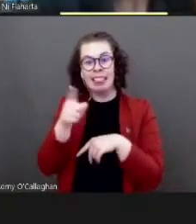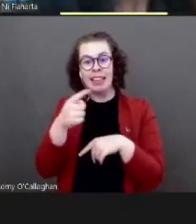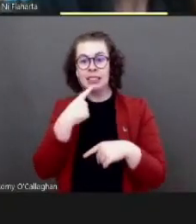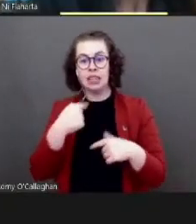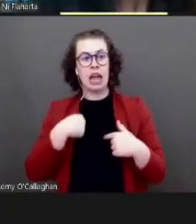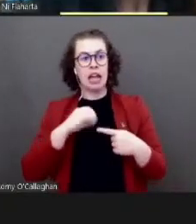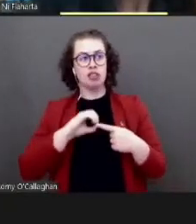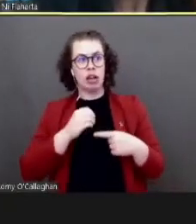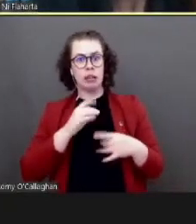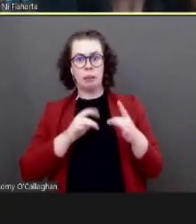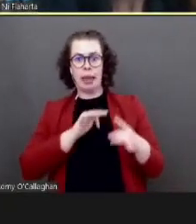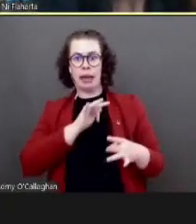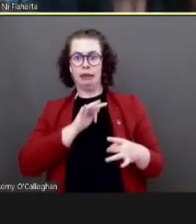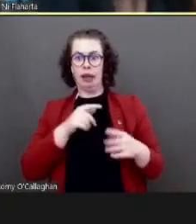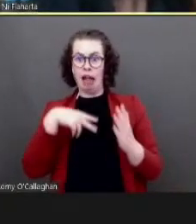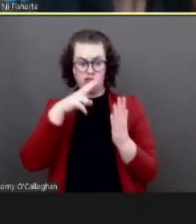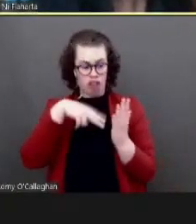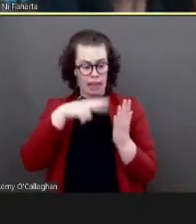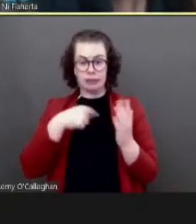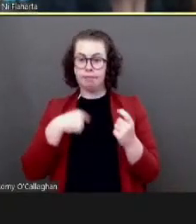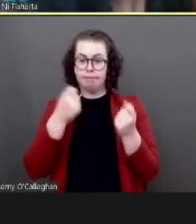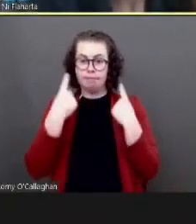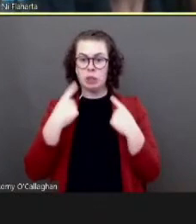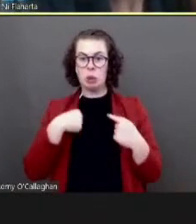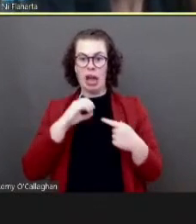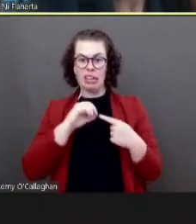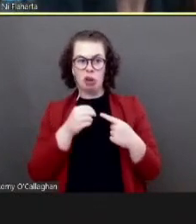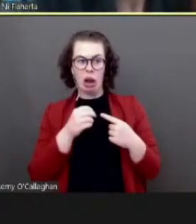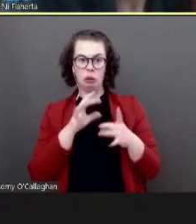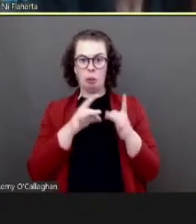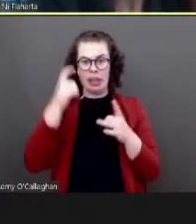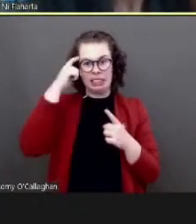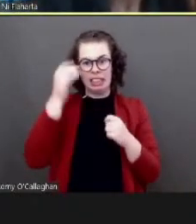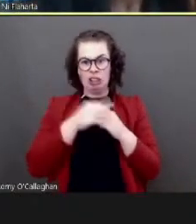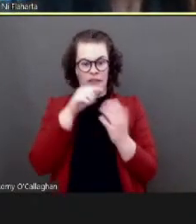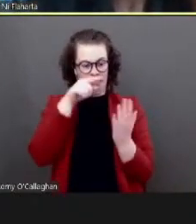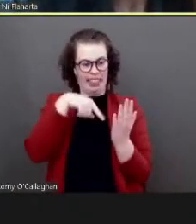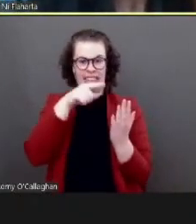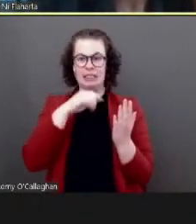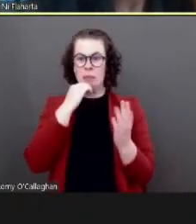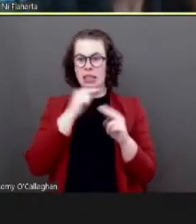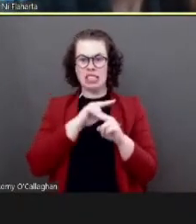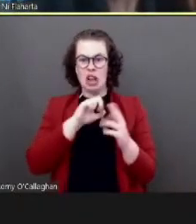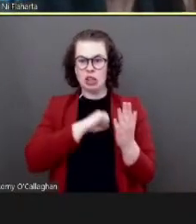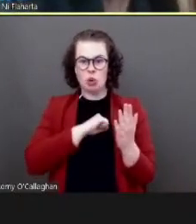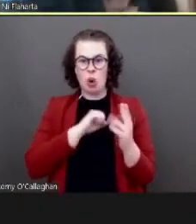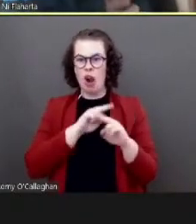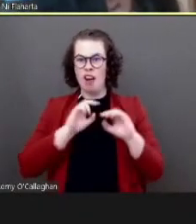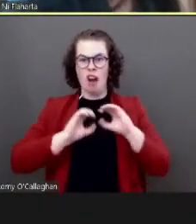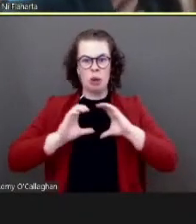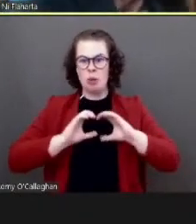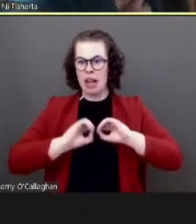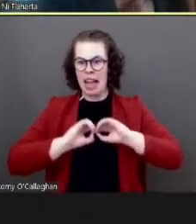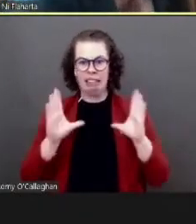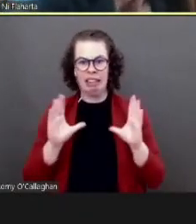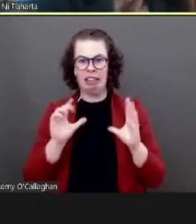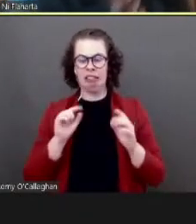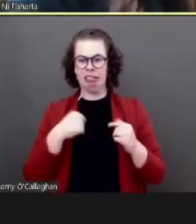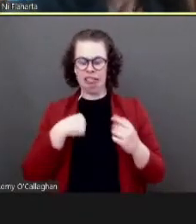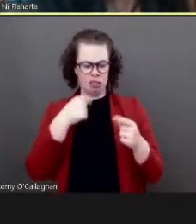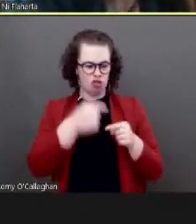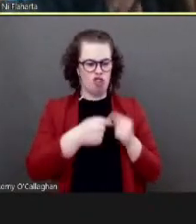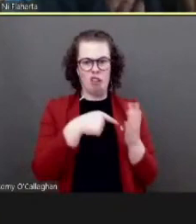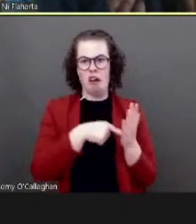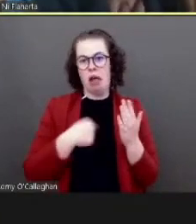tried to make up their own meaning of whatever was in front of them because they weren't sure and it wasn't being communicated to them effectively. Can we go to